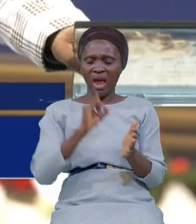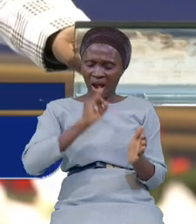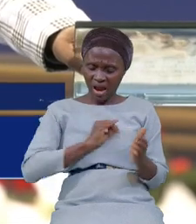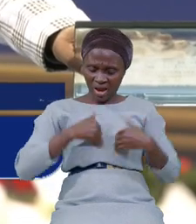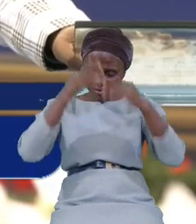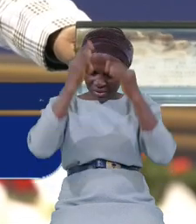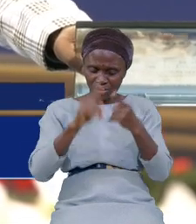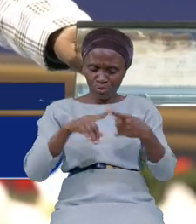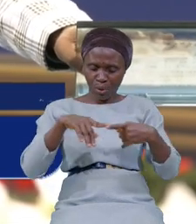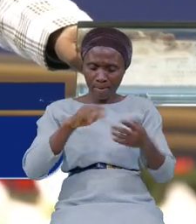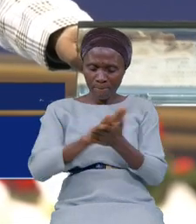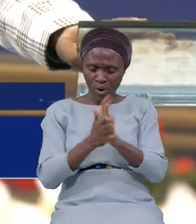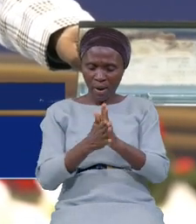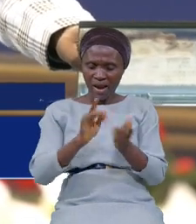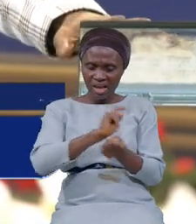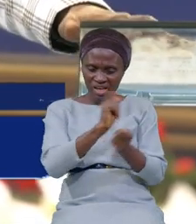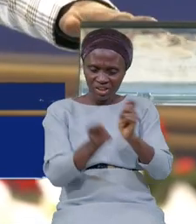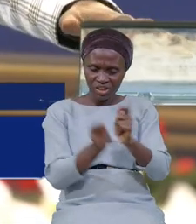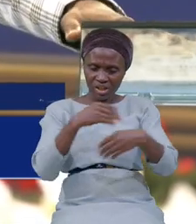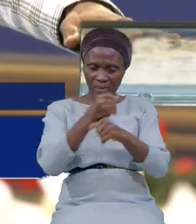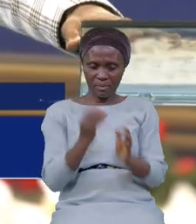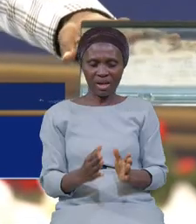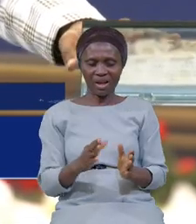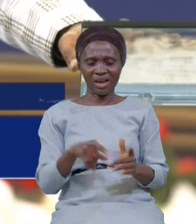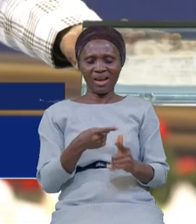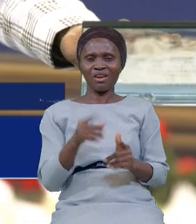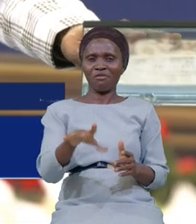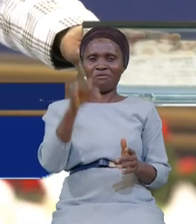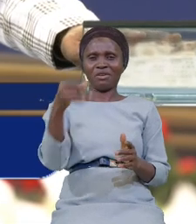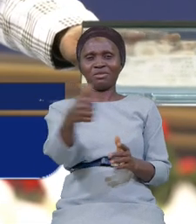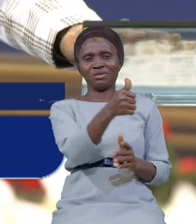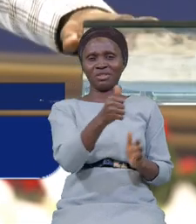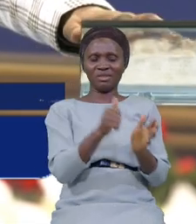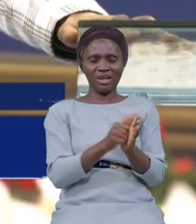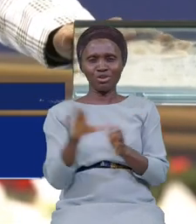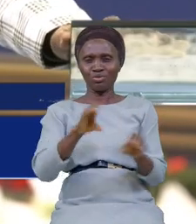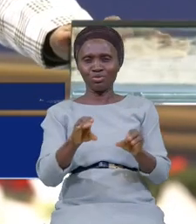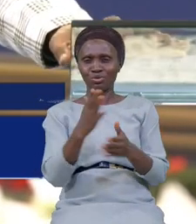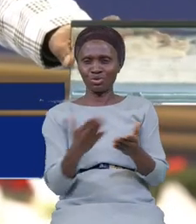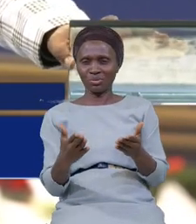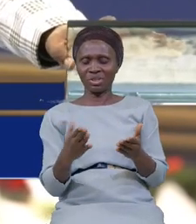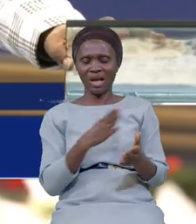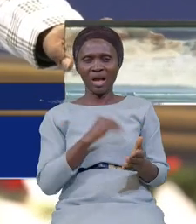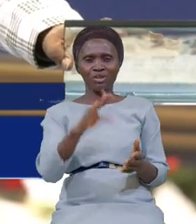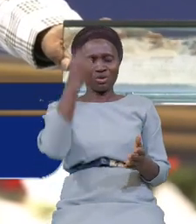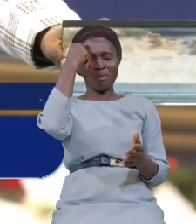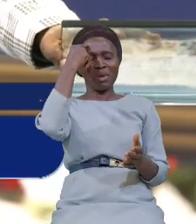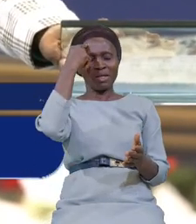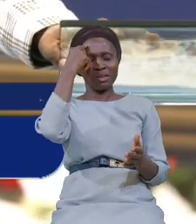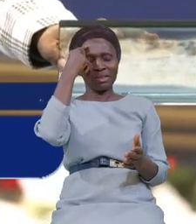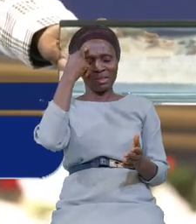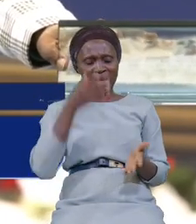found yourself doing something, and your mind asks you, is it how